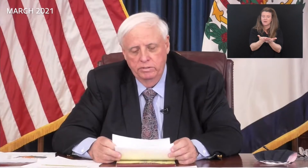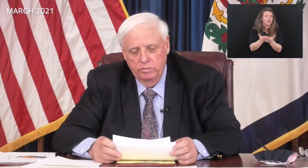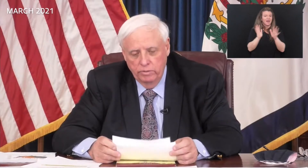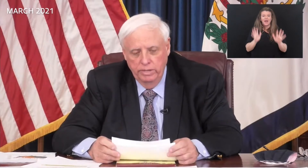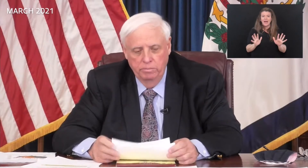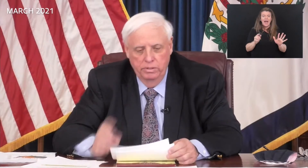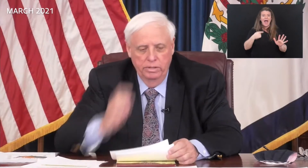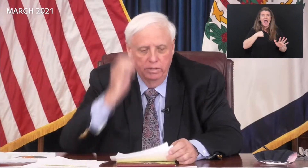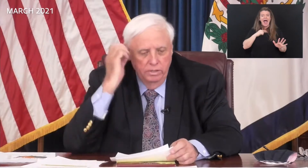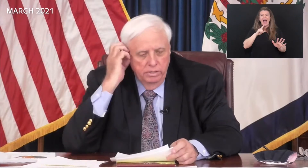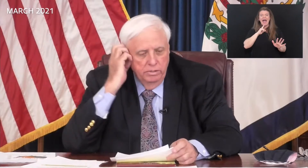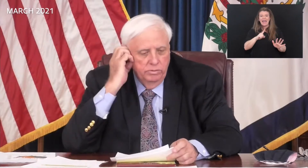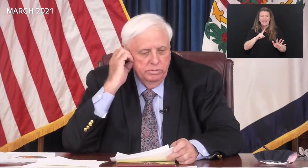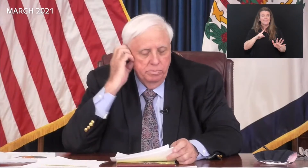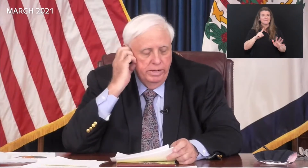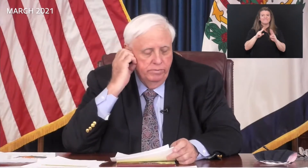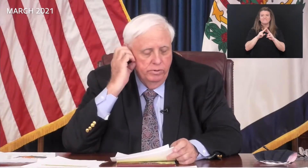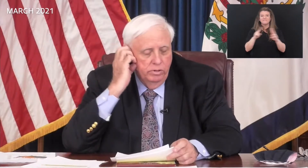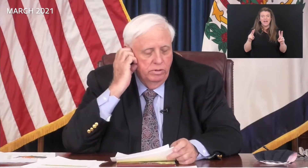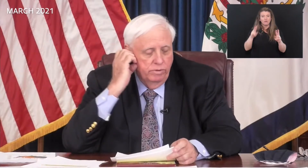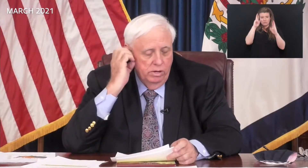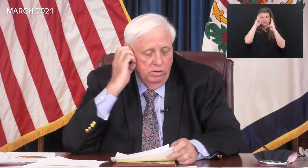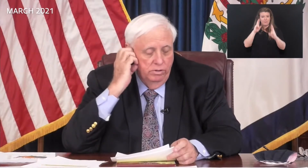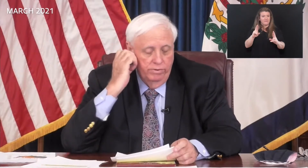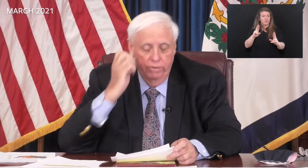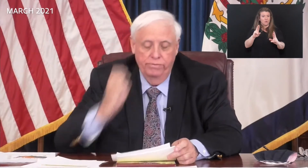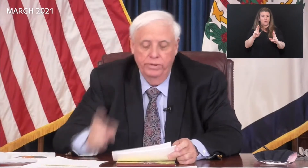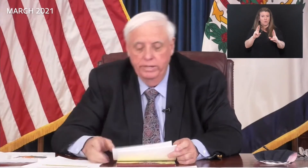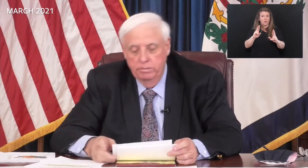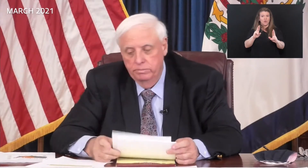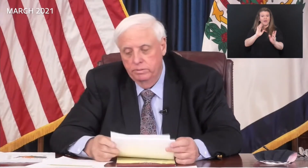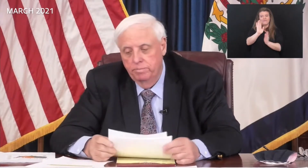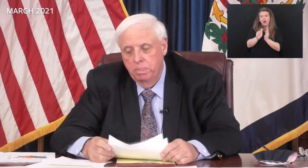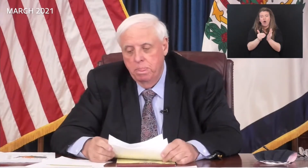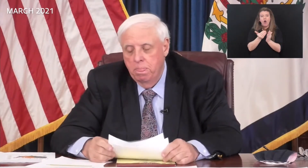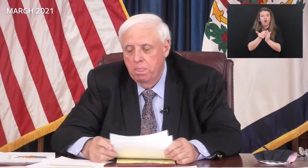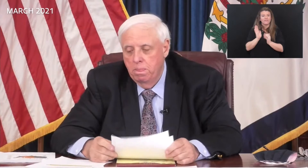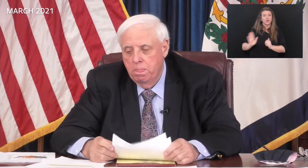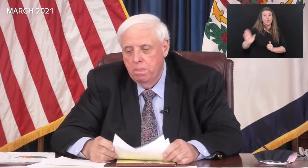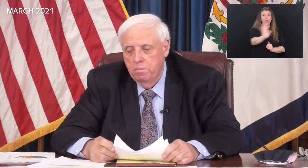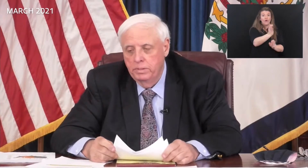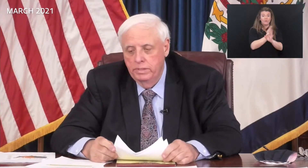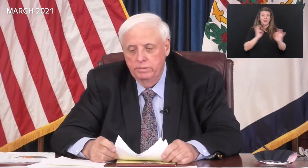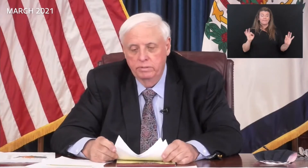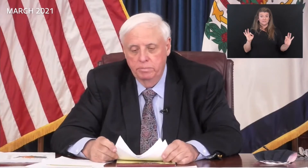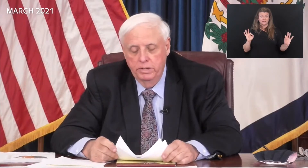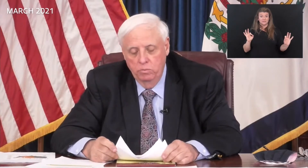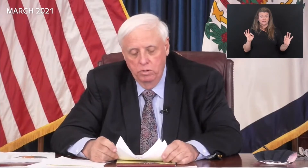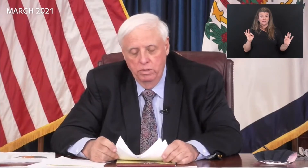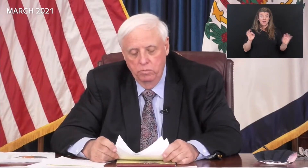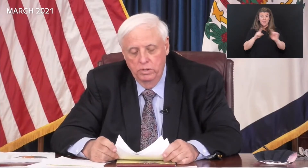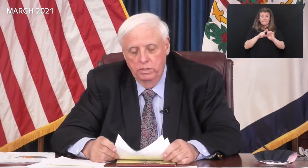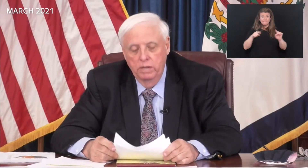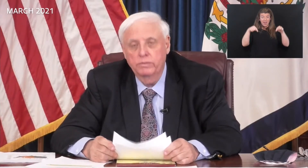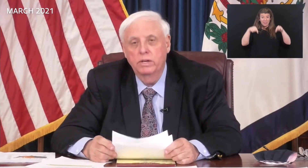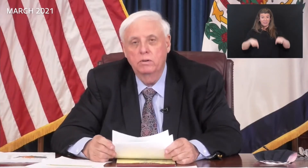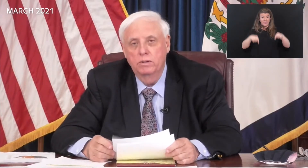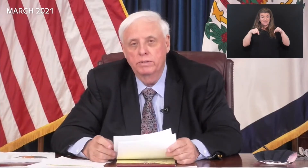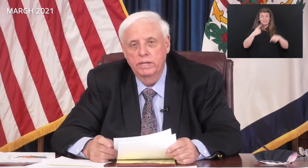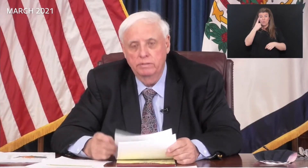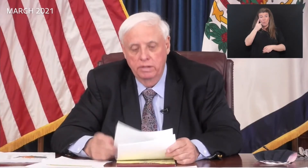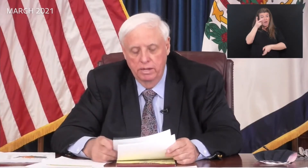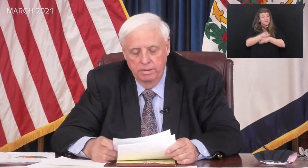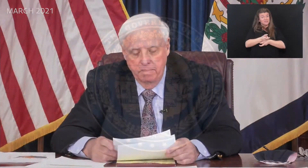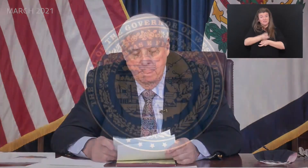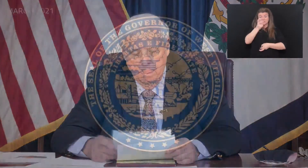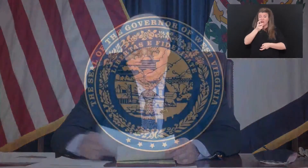am extremely respectful of all of our freedoms, but this has been one tough go